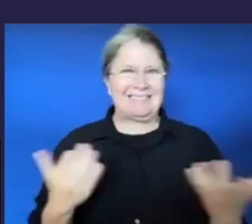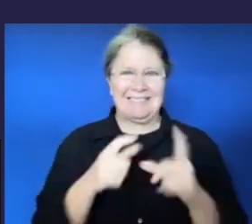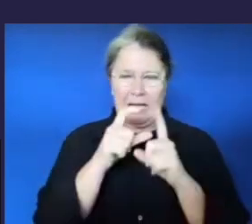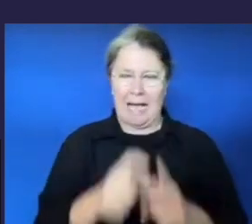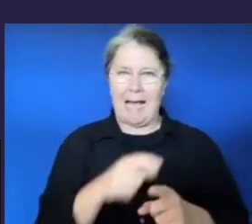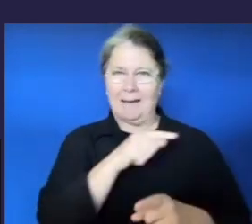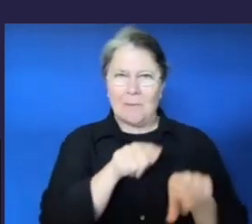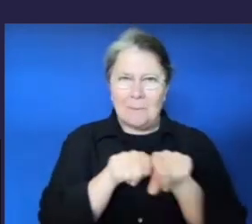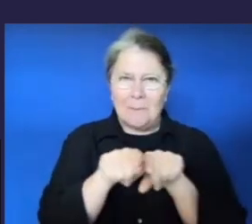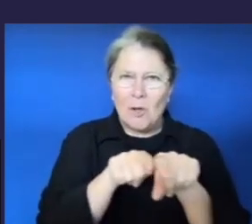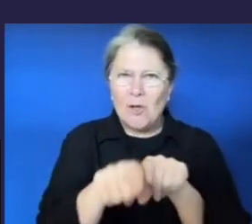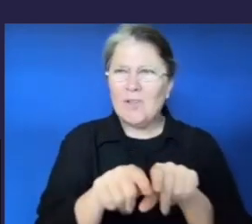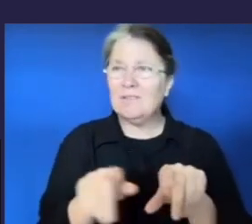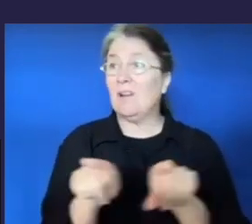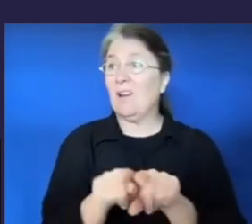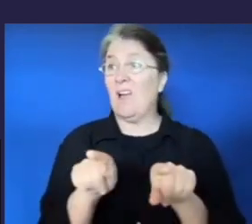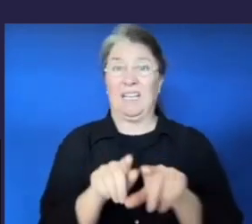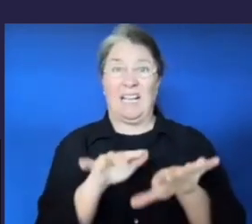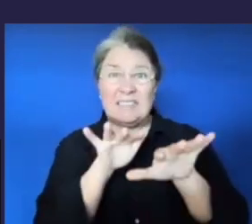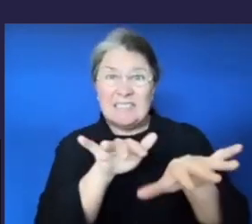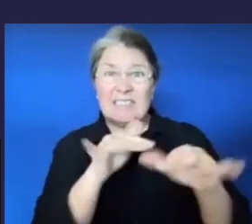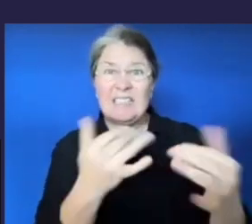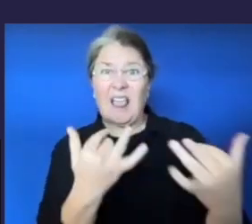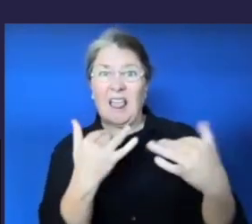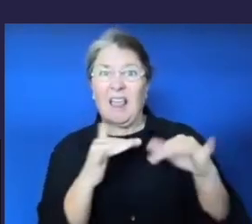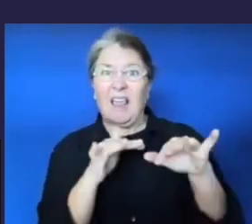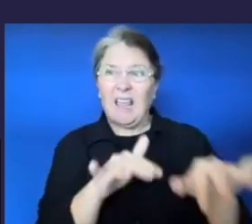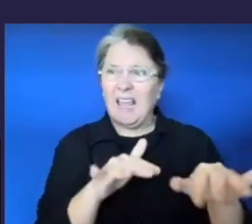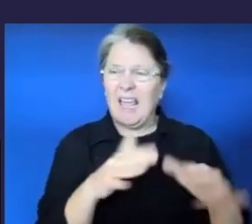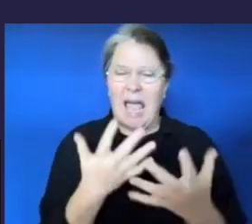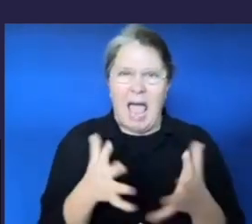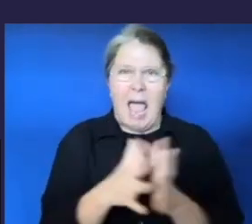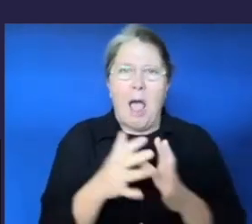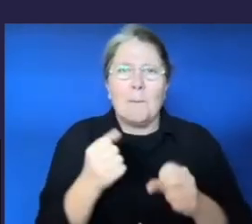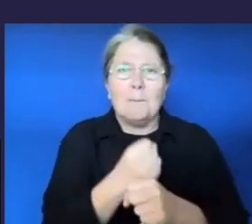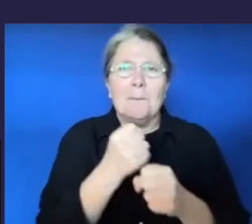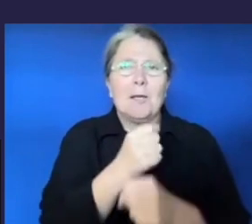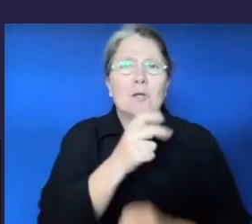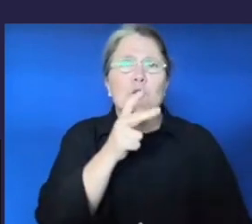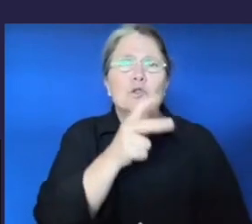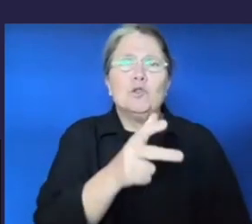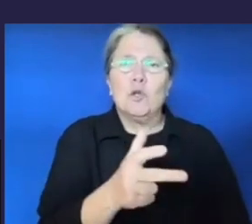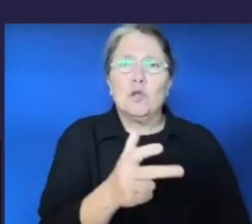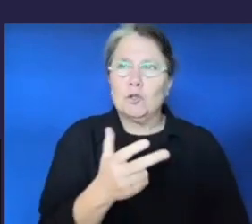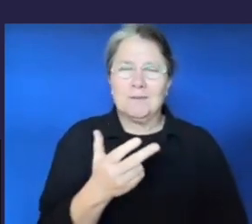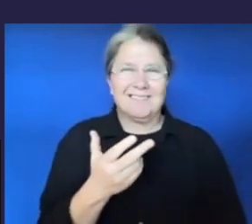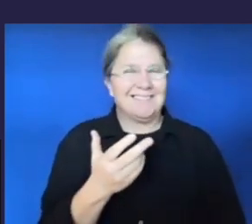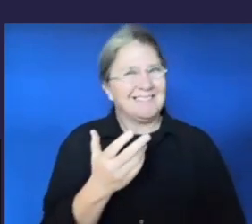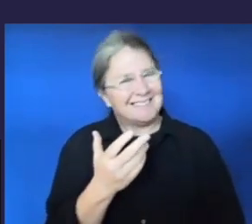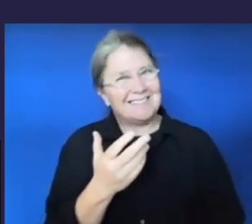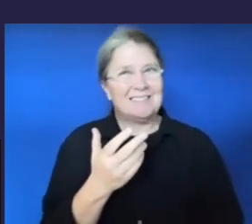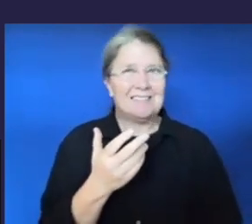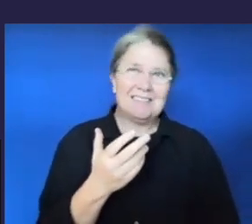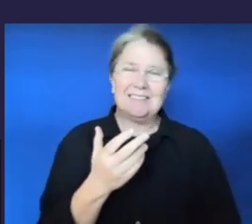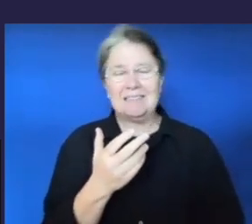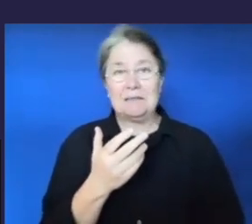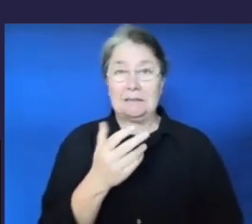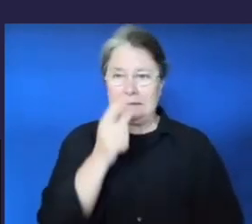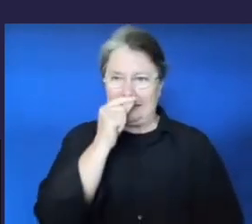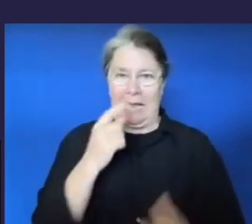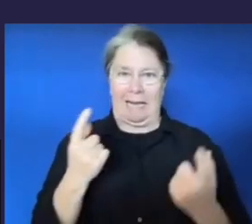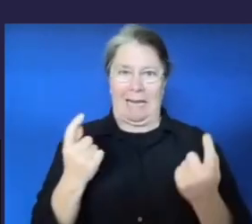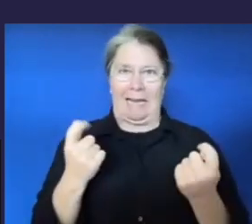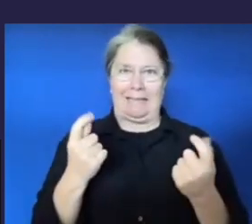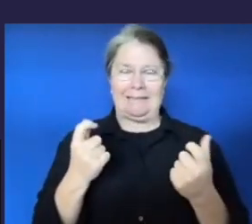teasing a coworker, how to play a prank on a new employee when those pranks are common, but you could cross the line.